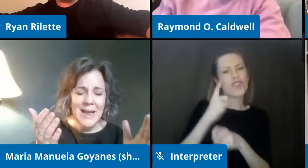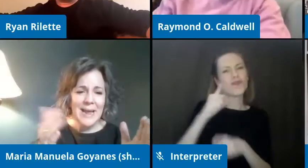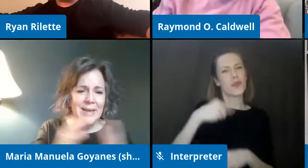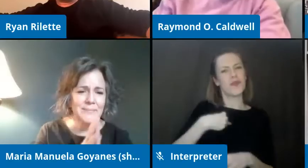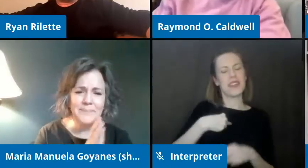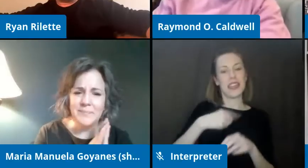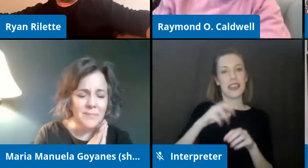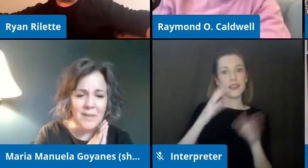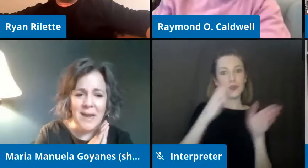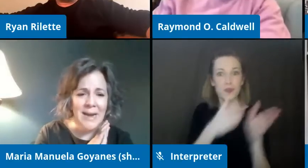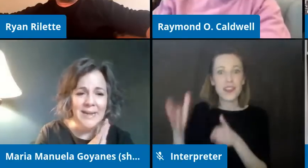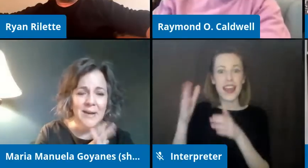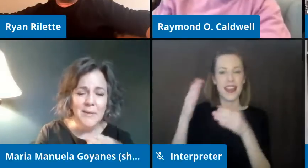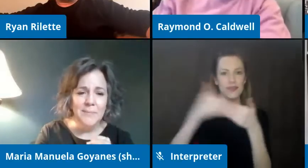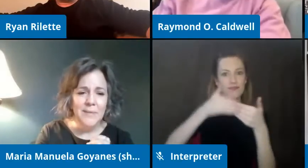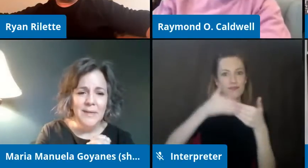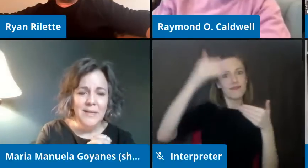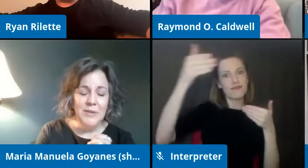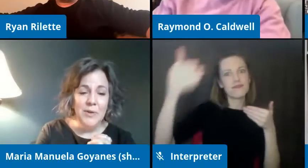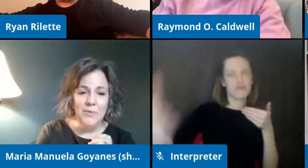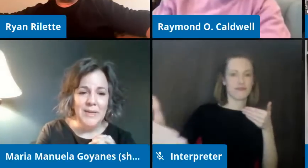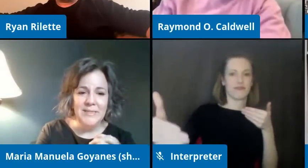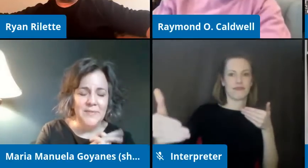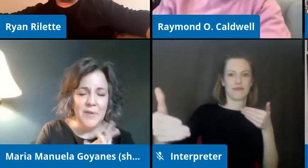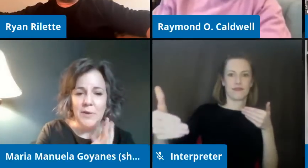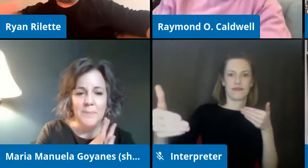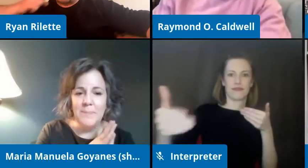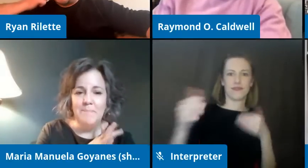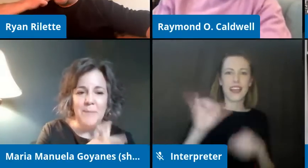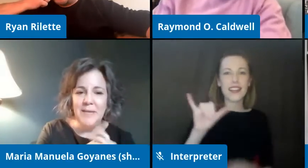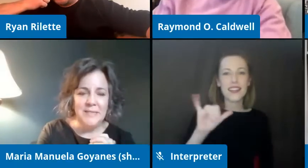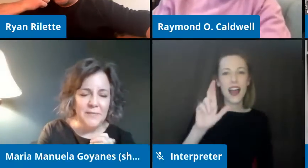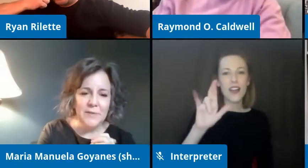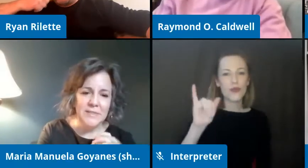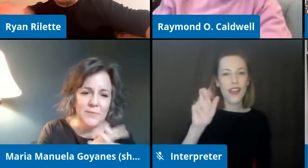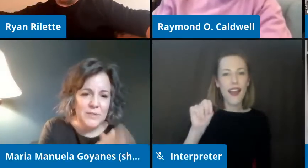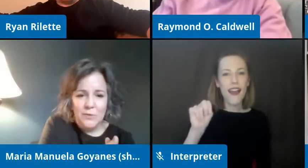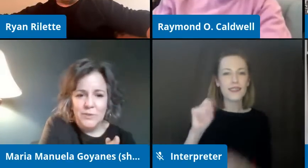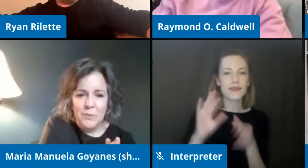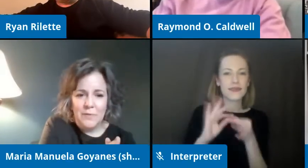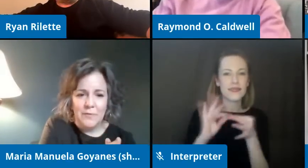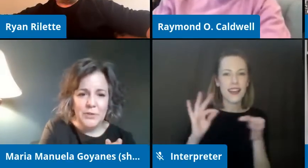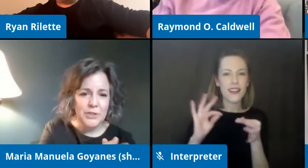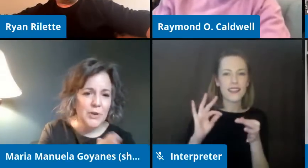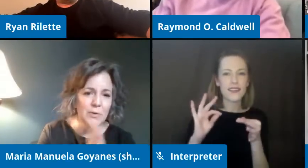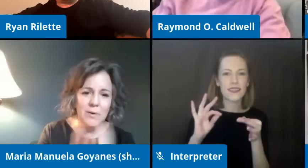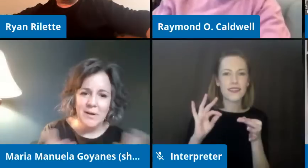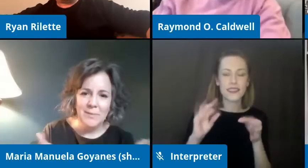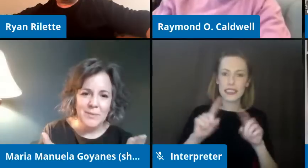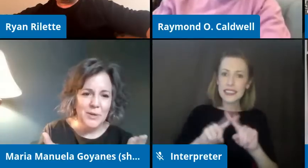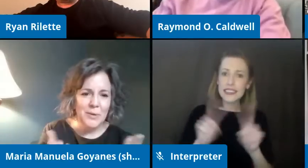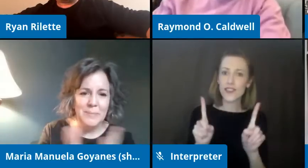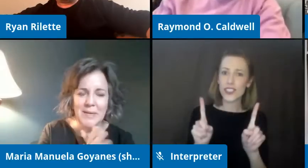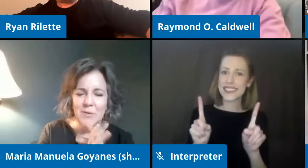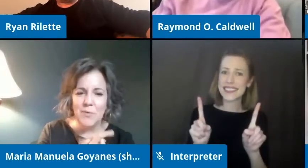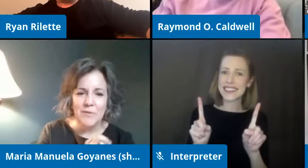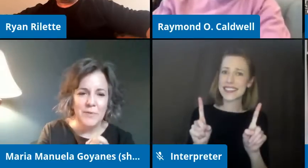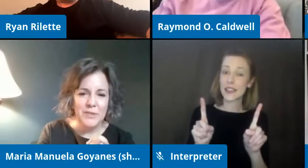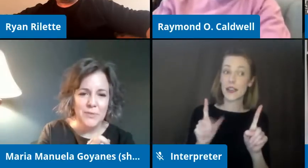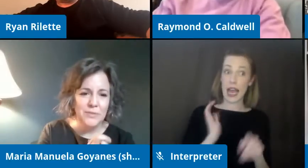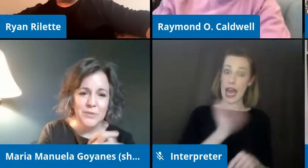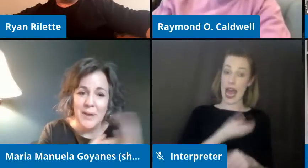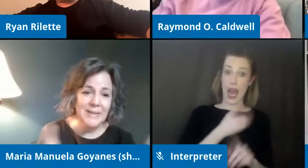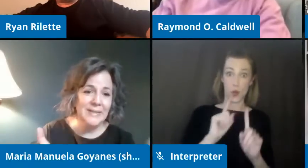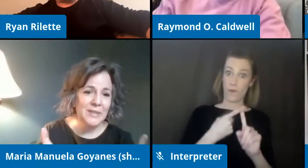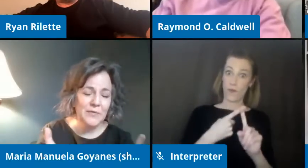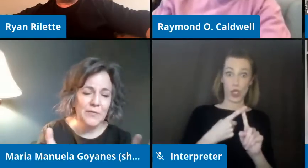about. And I, you know, it's a very big difference if we don't do our first show, you know what I mean? Or if